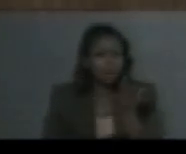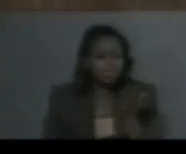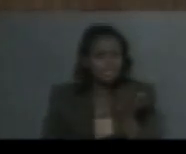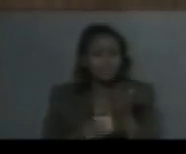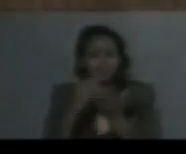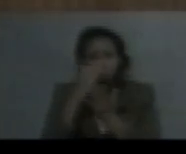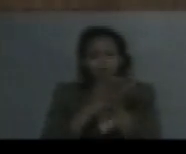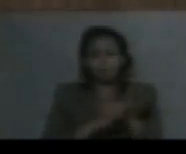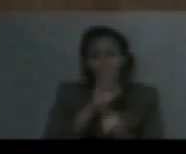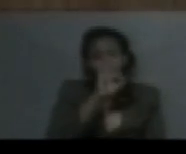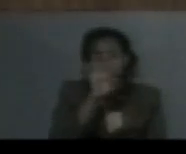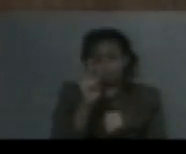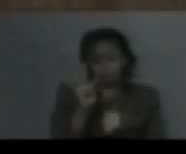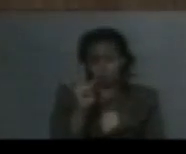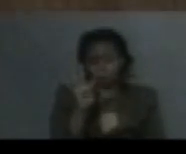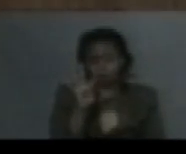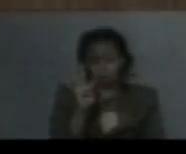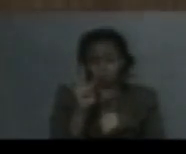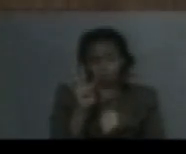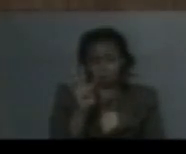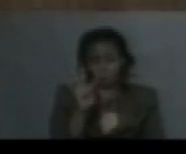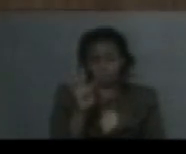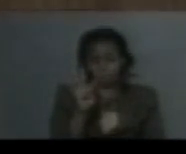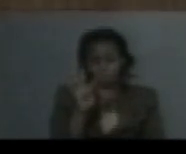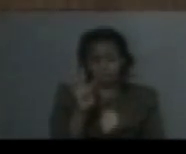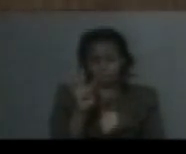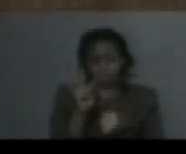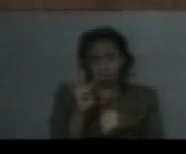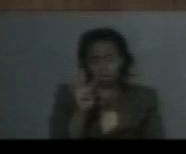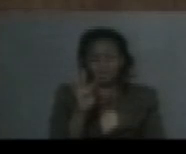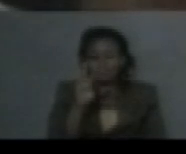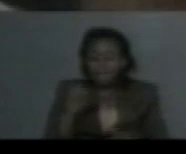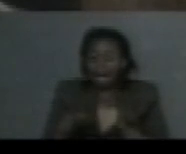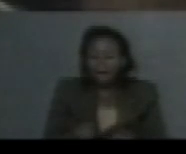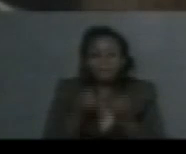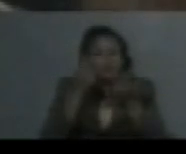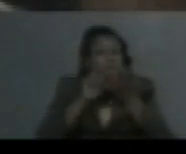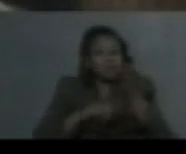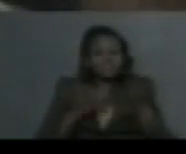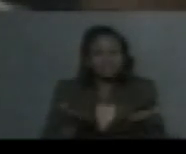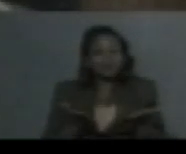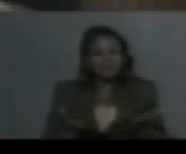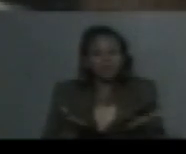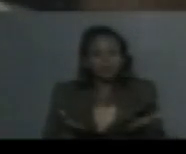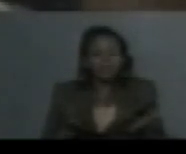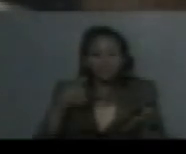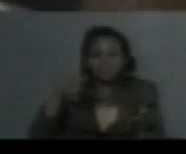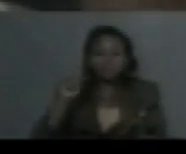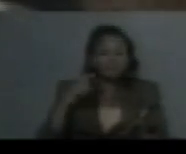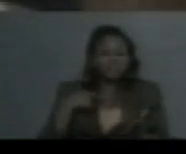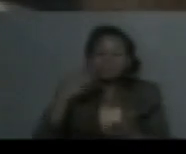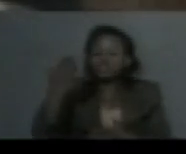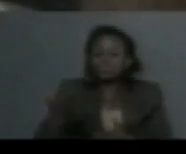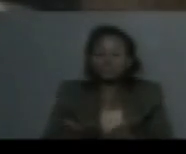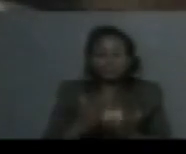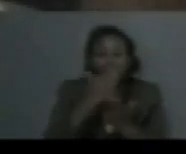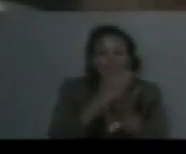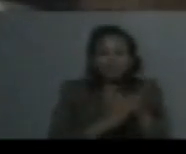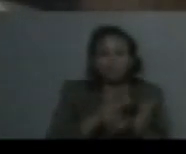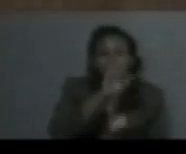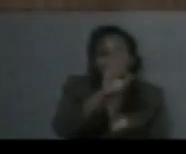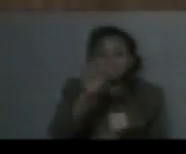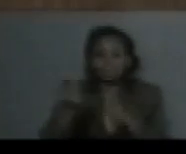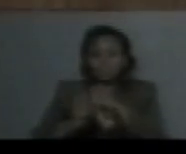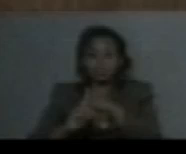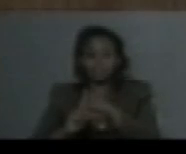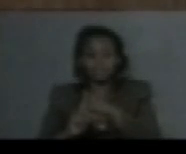Form 34. What has now happened? They have now introduced Form 36